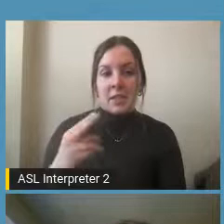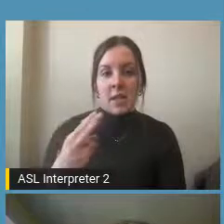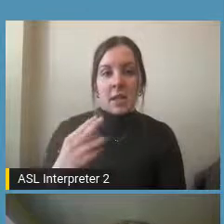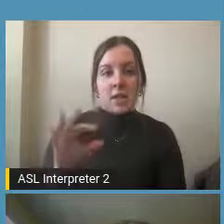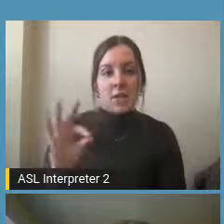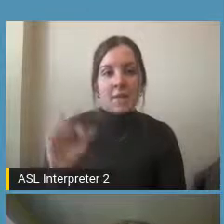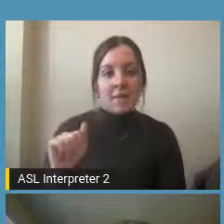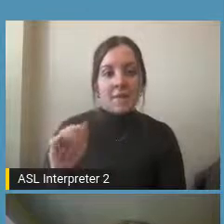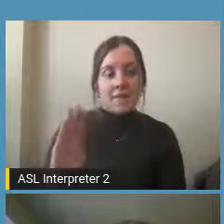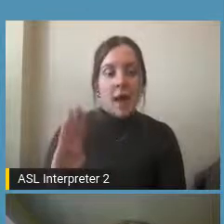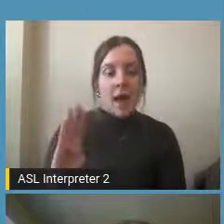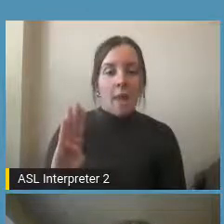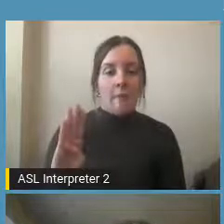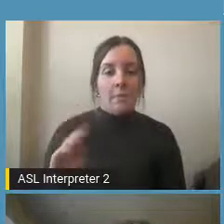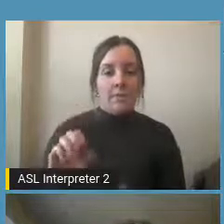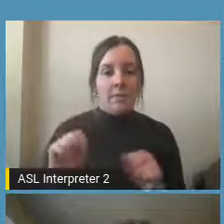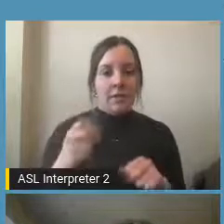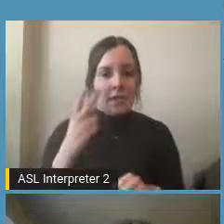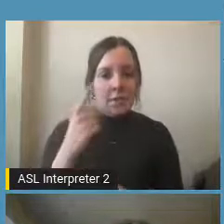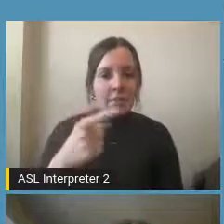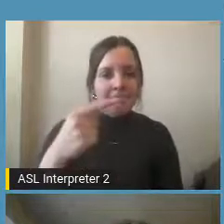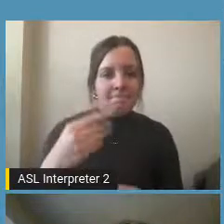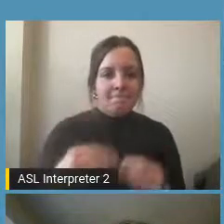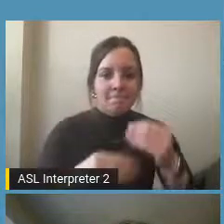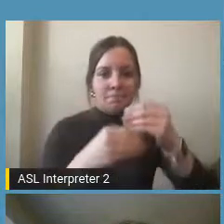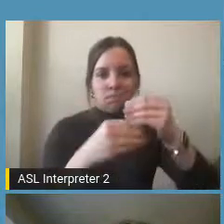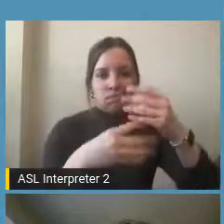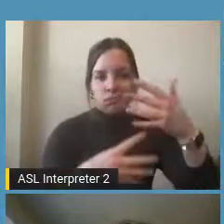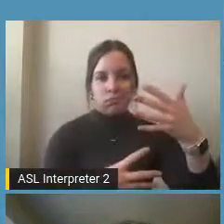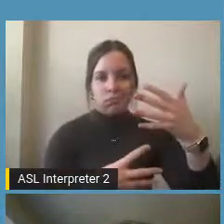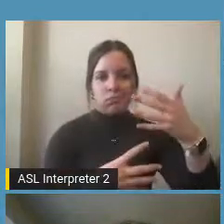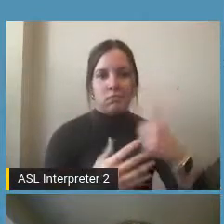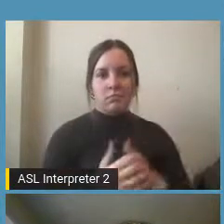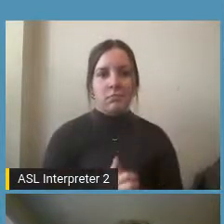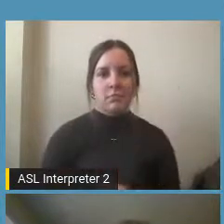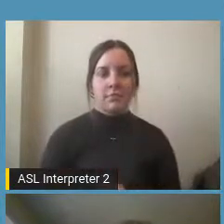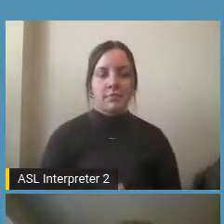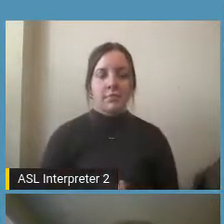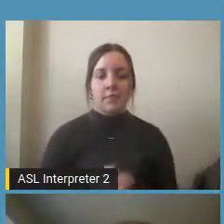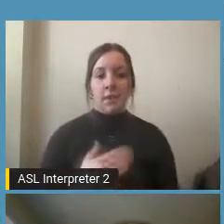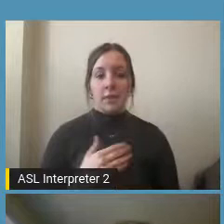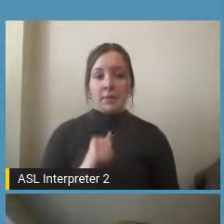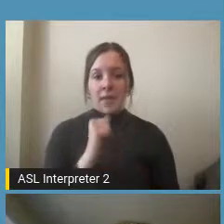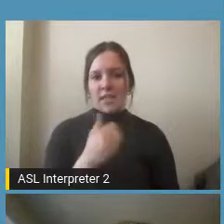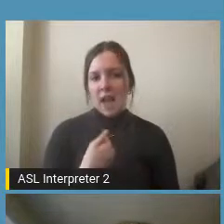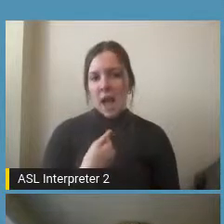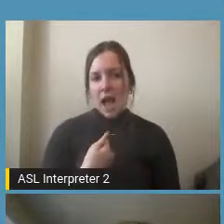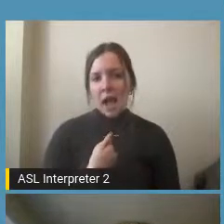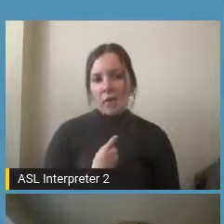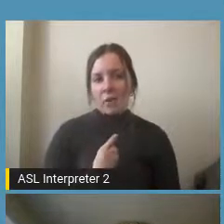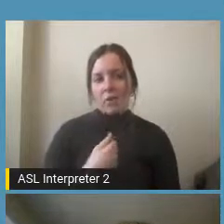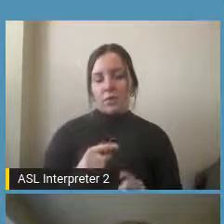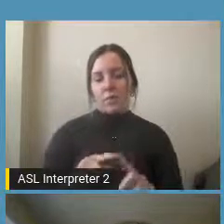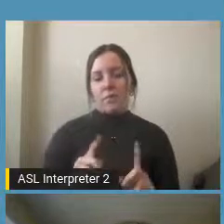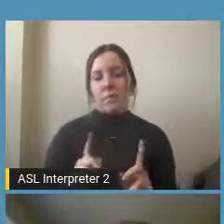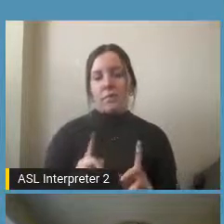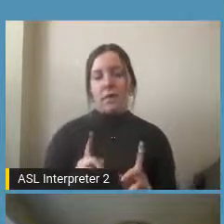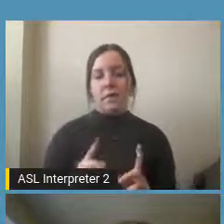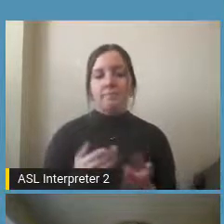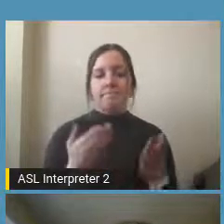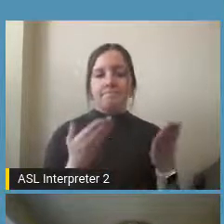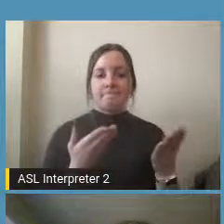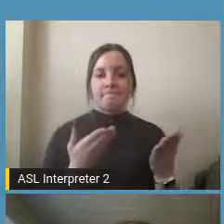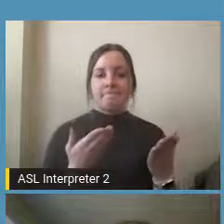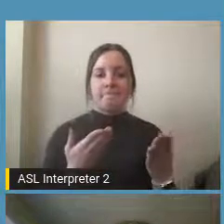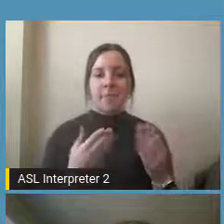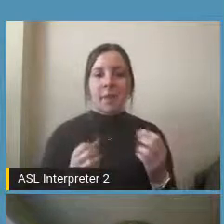Sketchfab. So as you can see, this is not ours, this is someone else, but we have our own. But this is a bunch of things